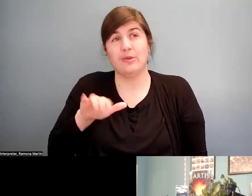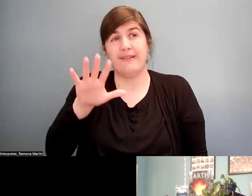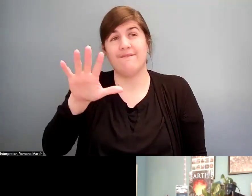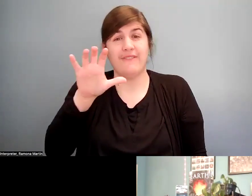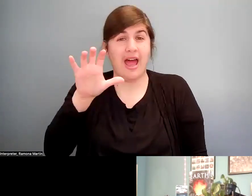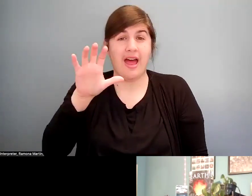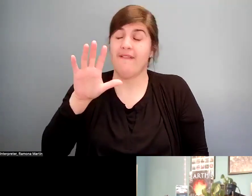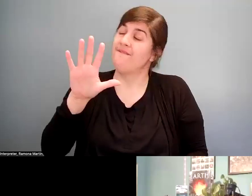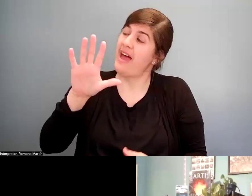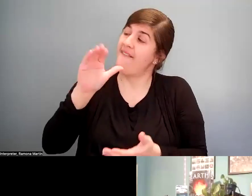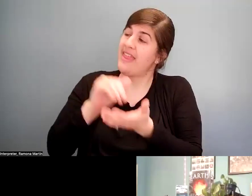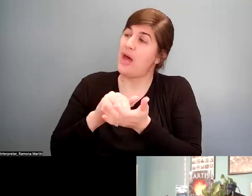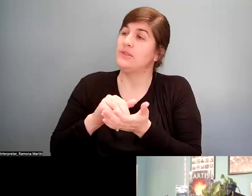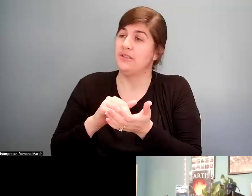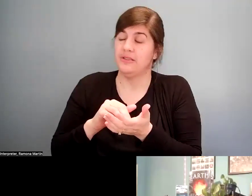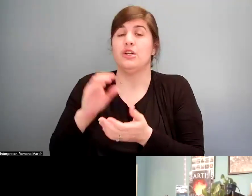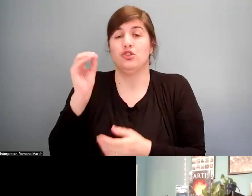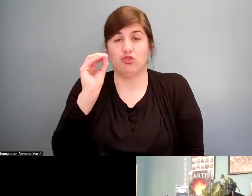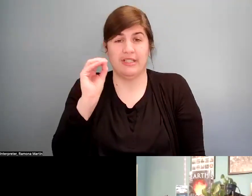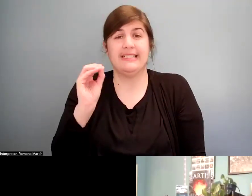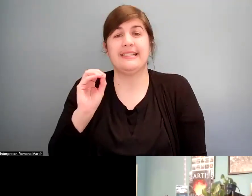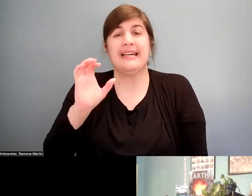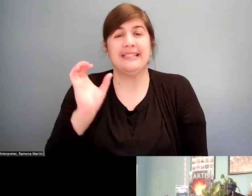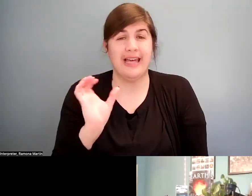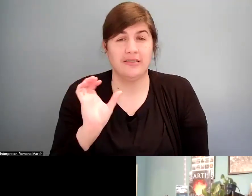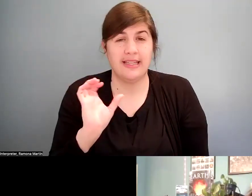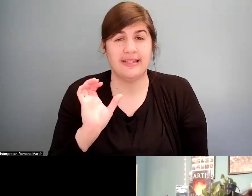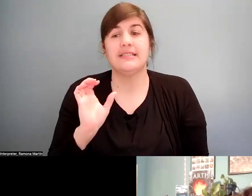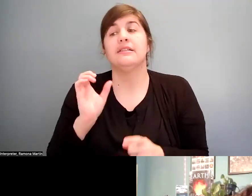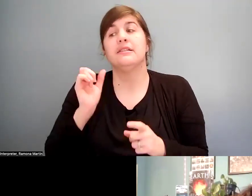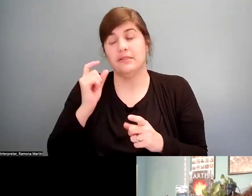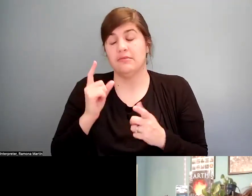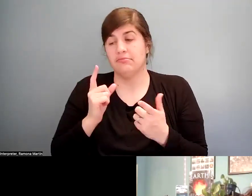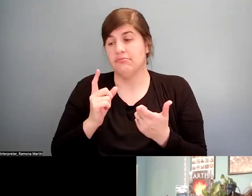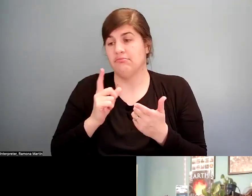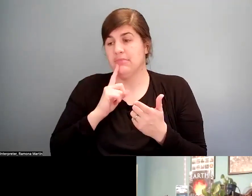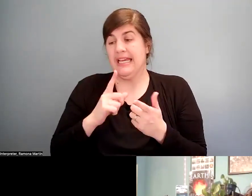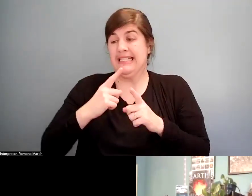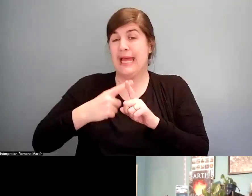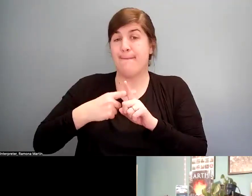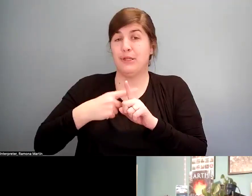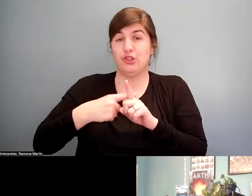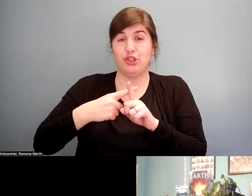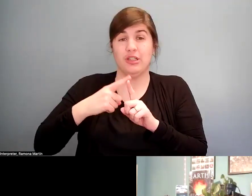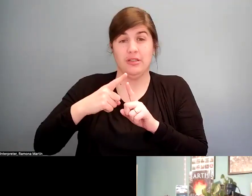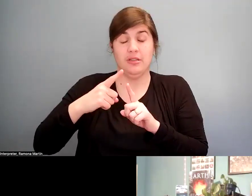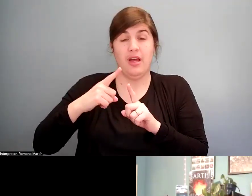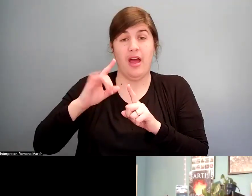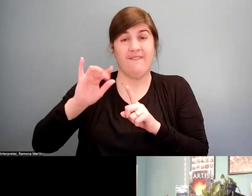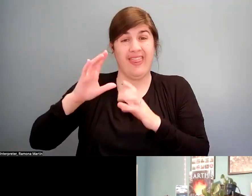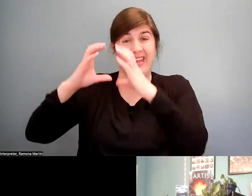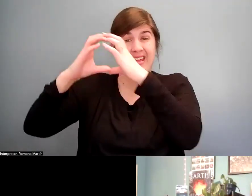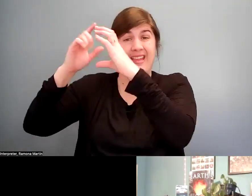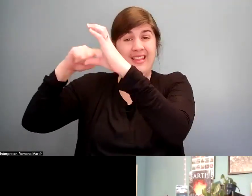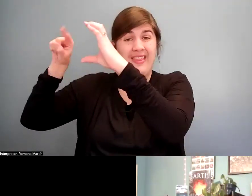degrees Celsius. So the center of our planet is the temperature of the surface of the sun. And it Wow. is taking so long